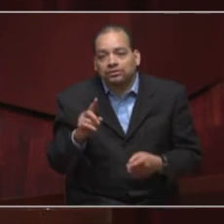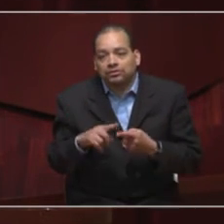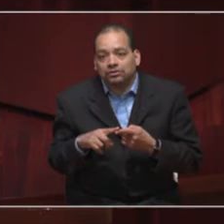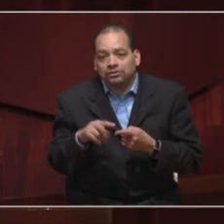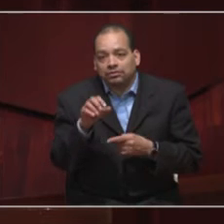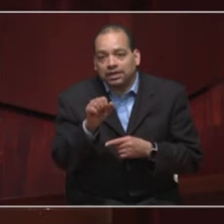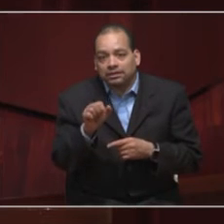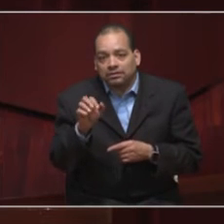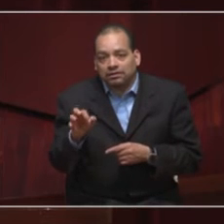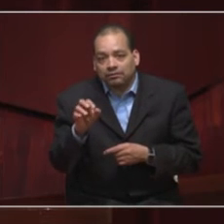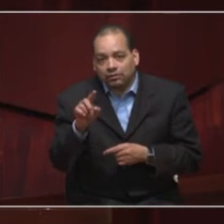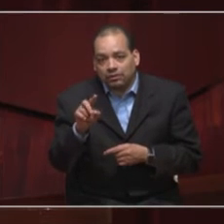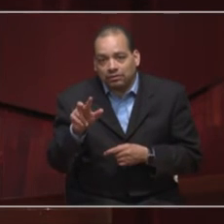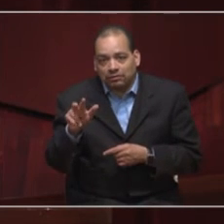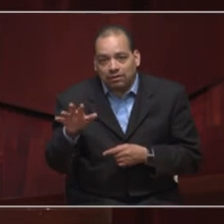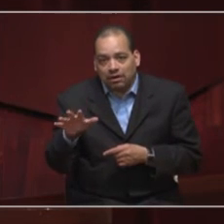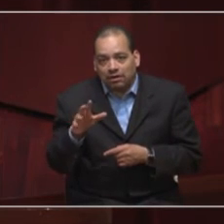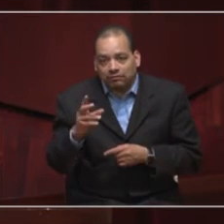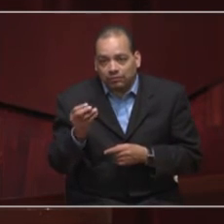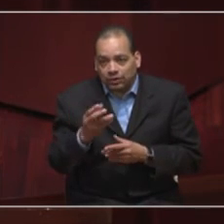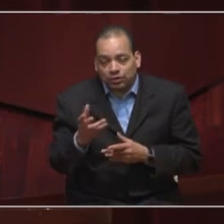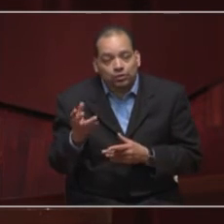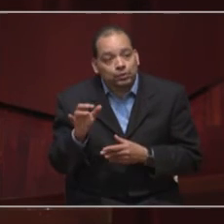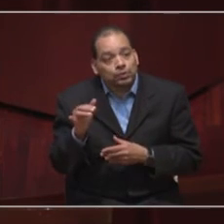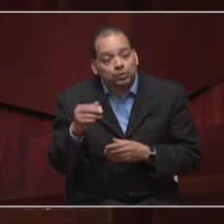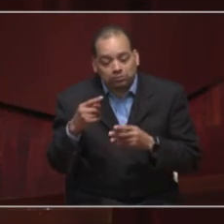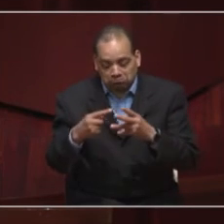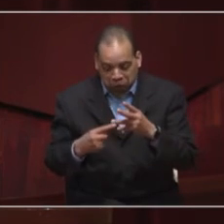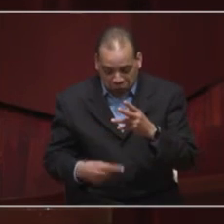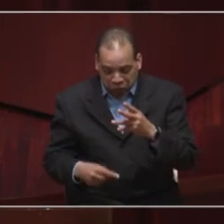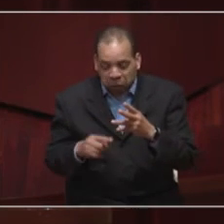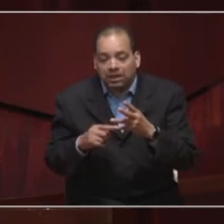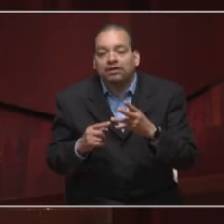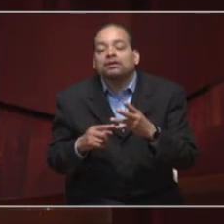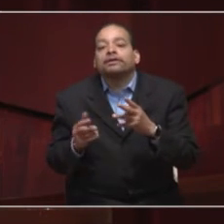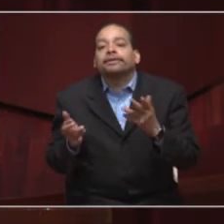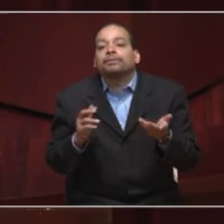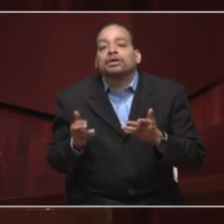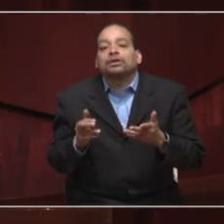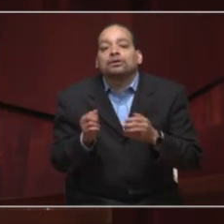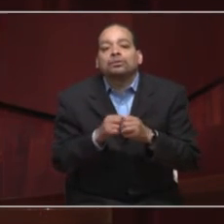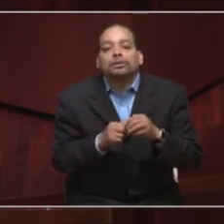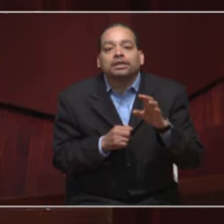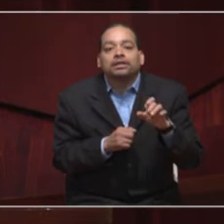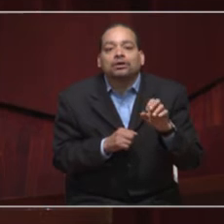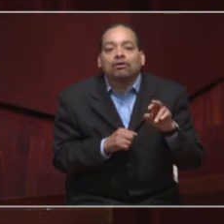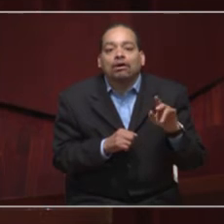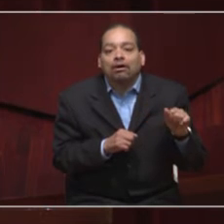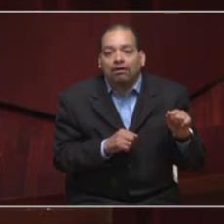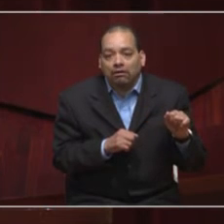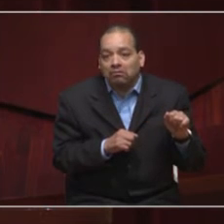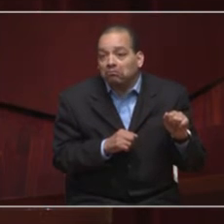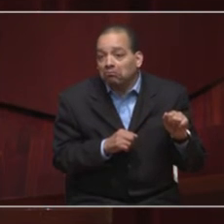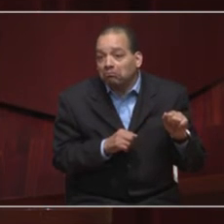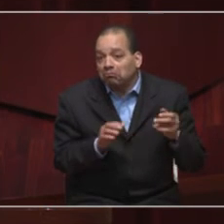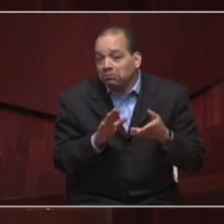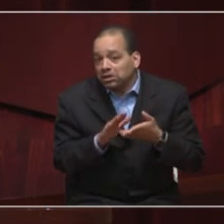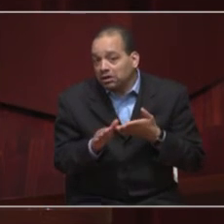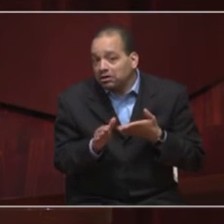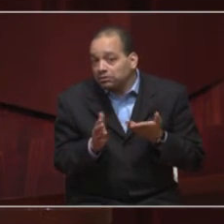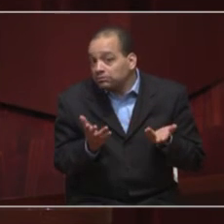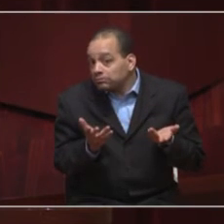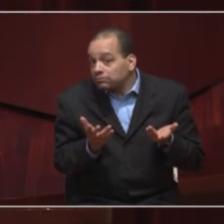SF-135 information that is available to you so you can compare and contrast with what ERA is telling you? That would be a nice feature for